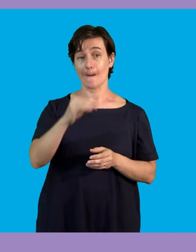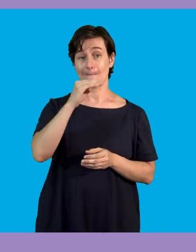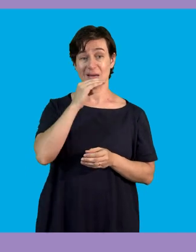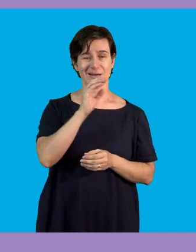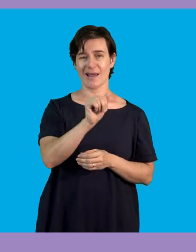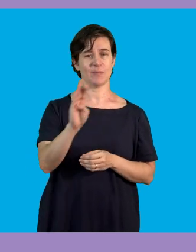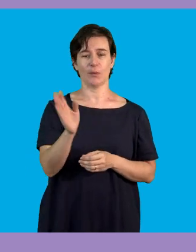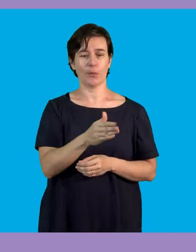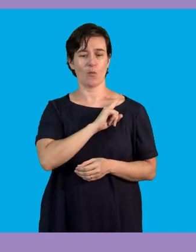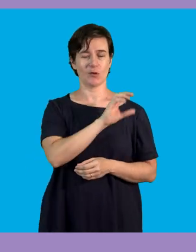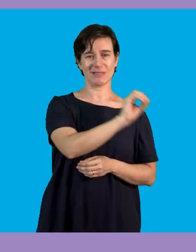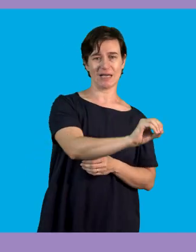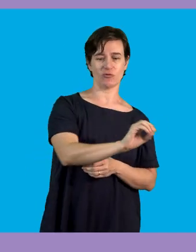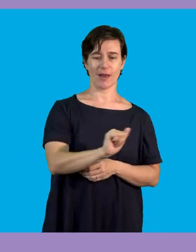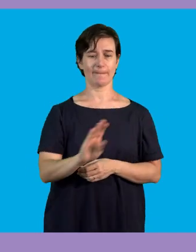So there will be no AB.